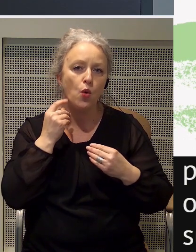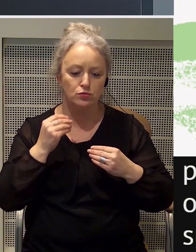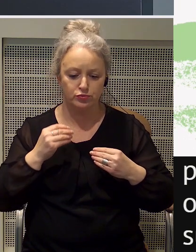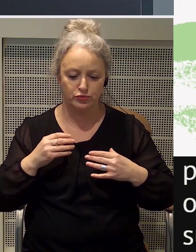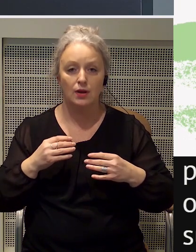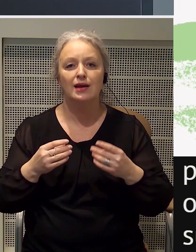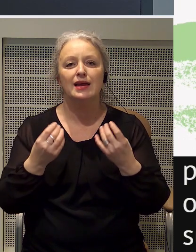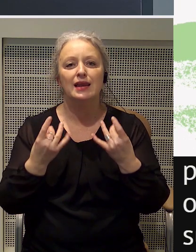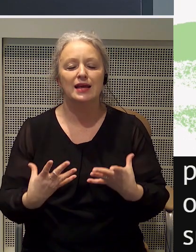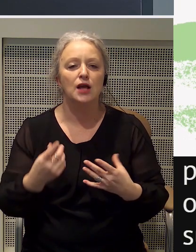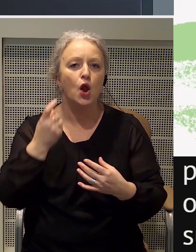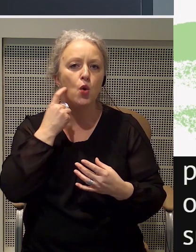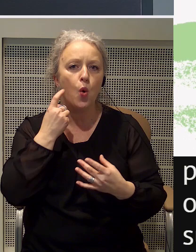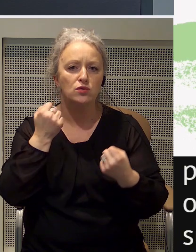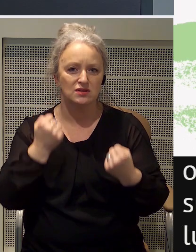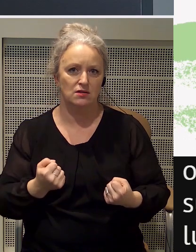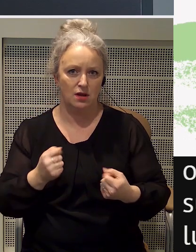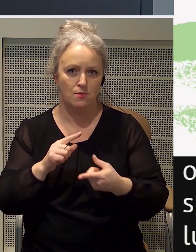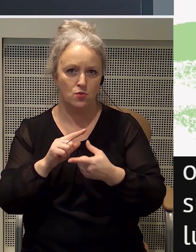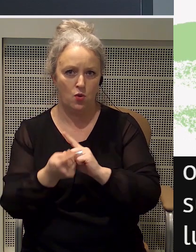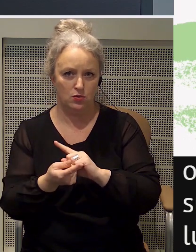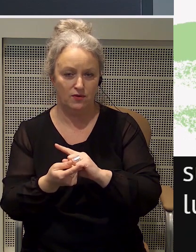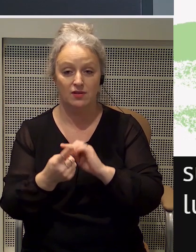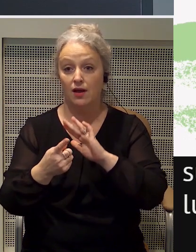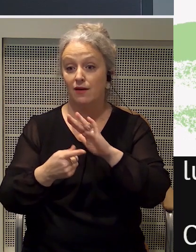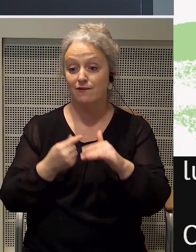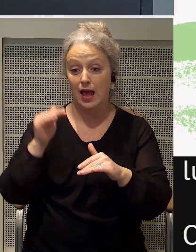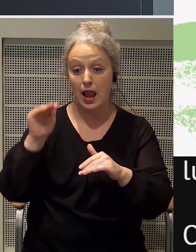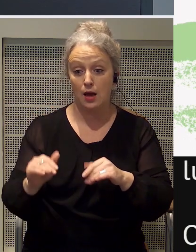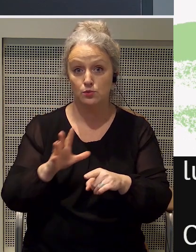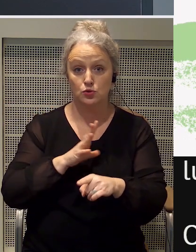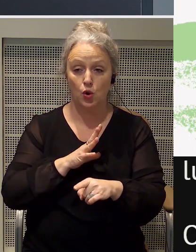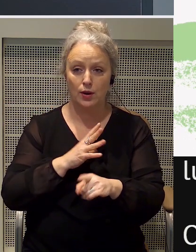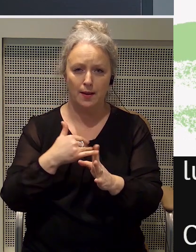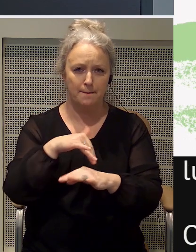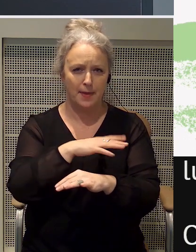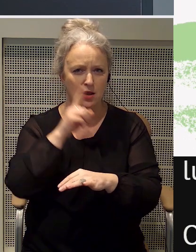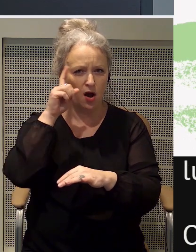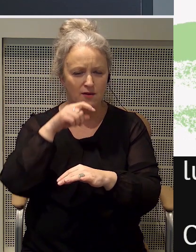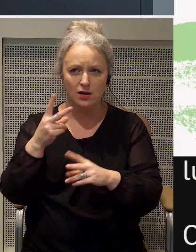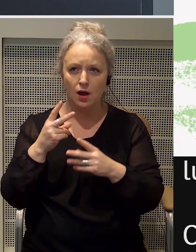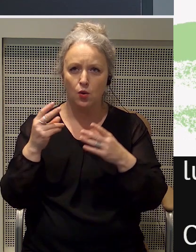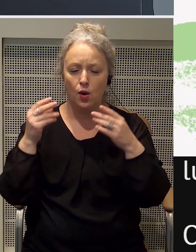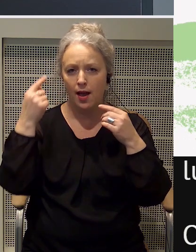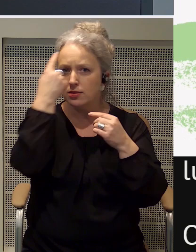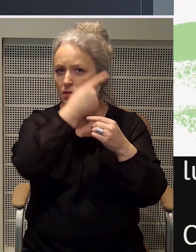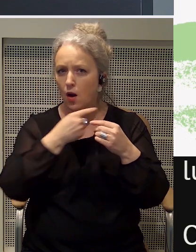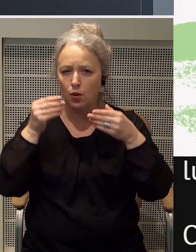this disease because the bones are very heavy with this disorder.